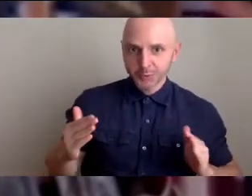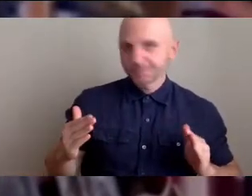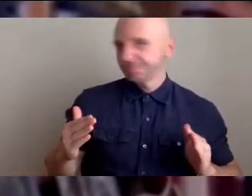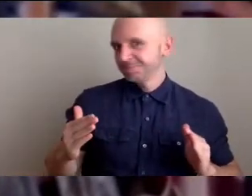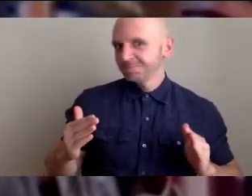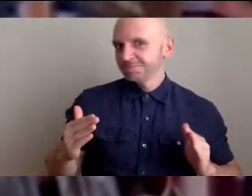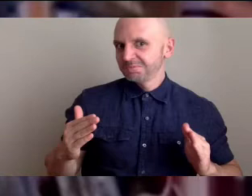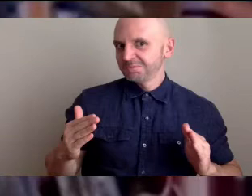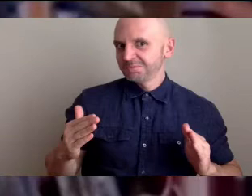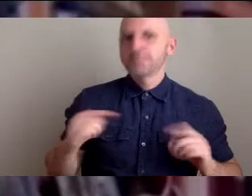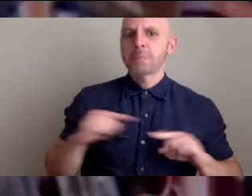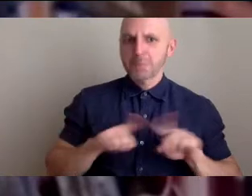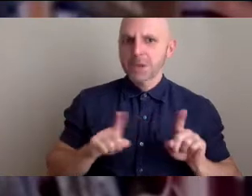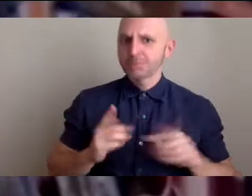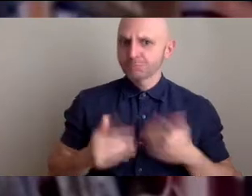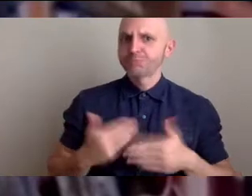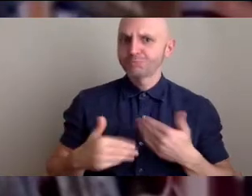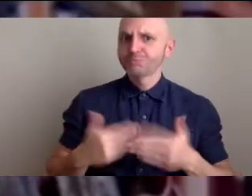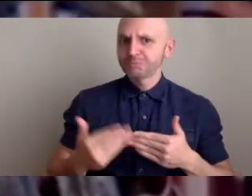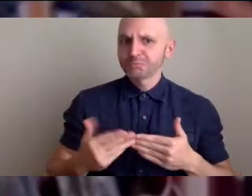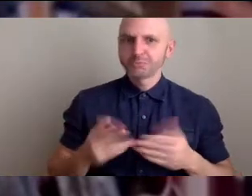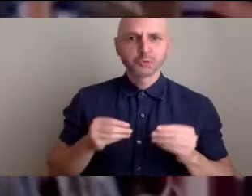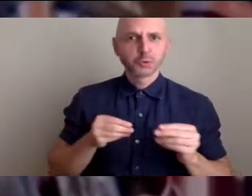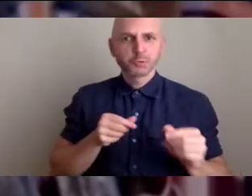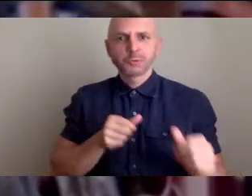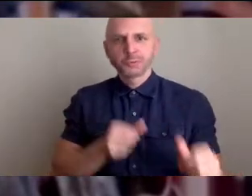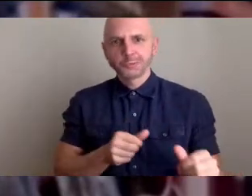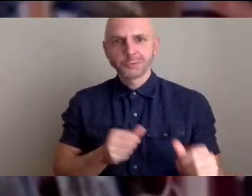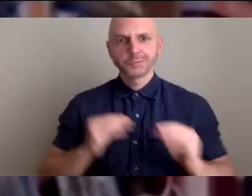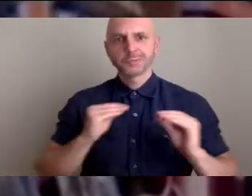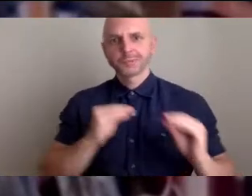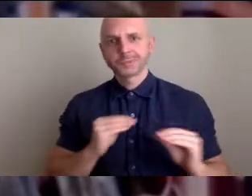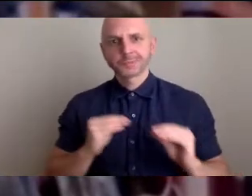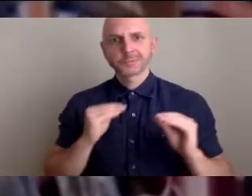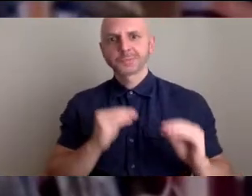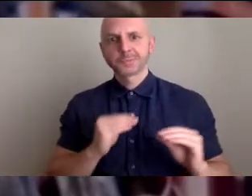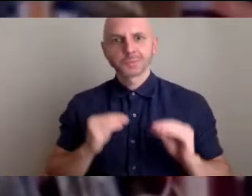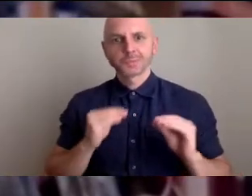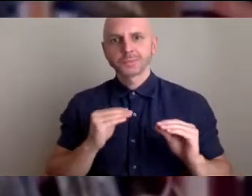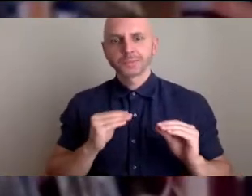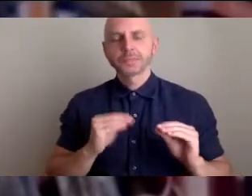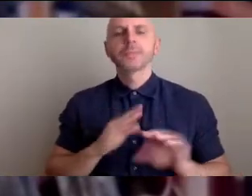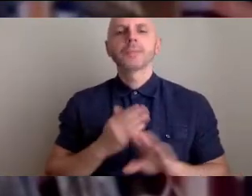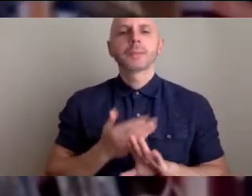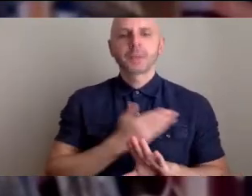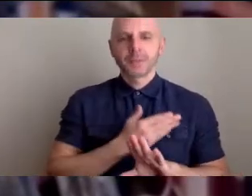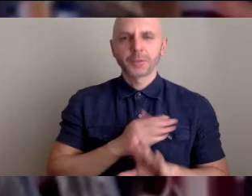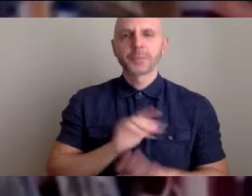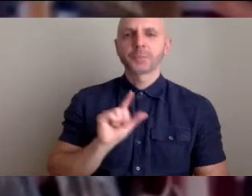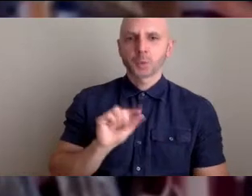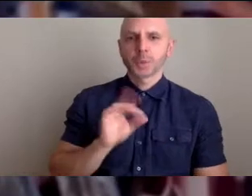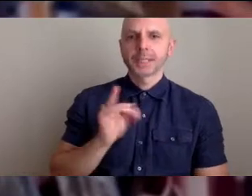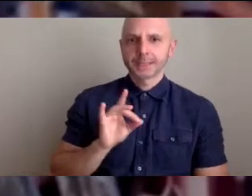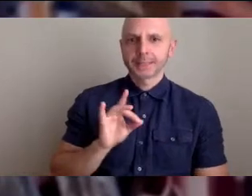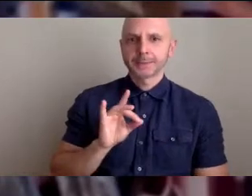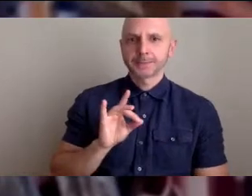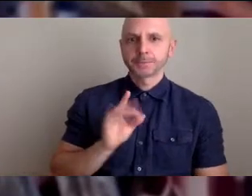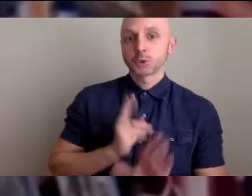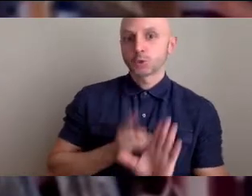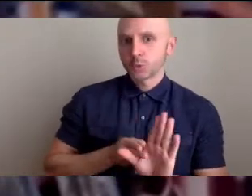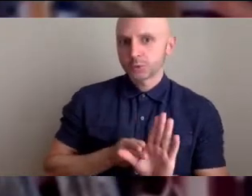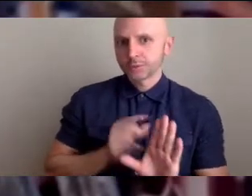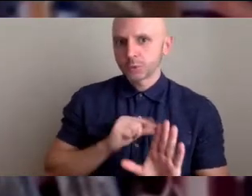fine. Before I joined Queen's in the autumn of 2018, I spent many years in private